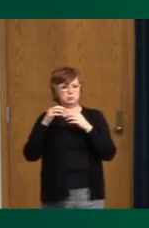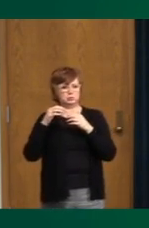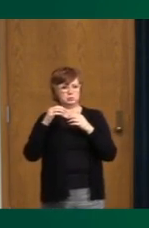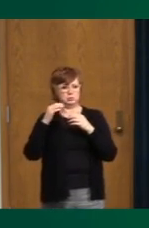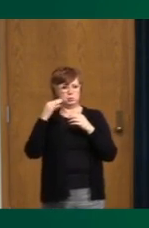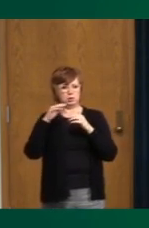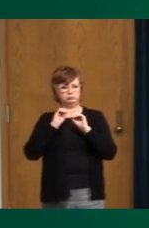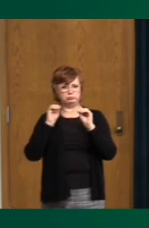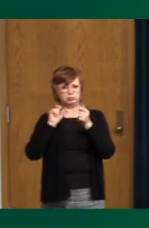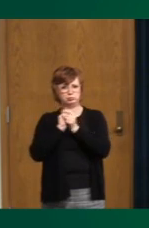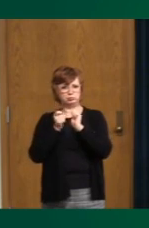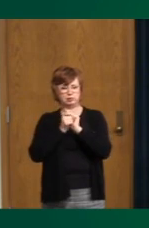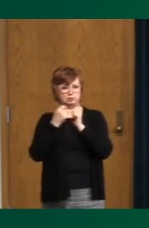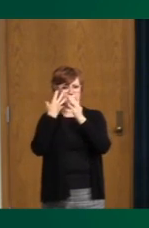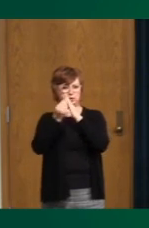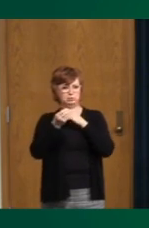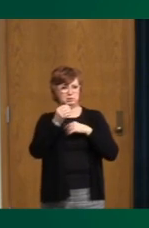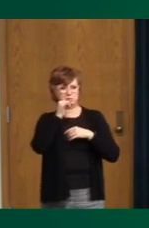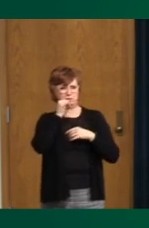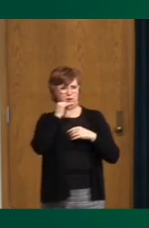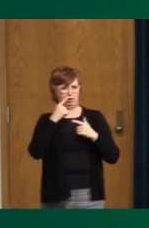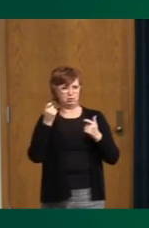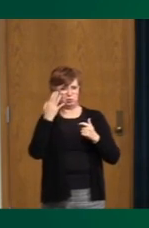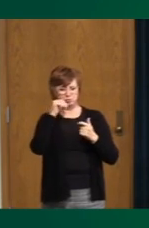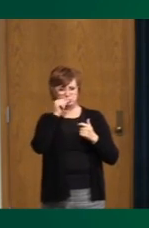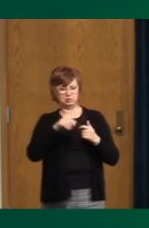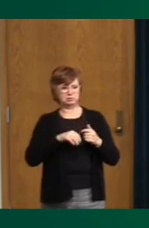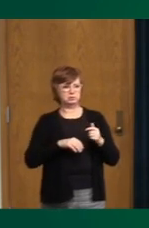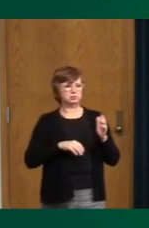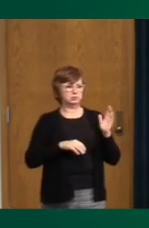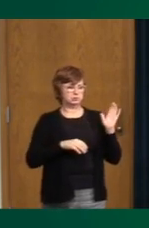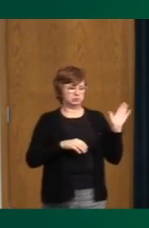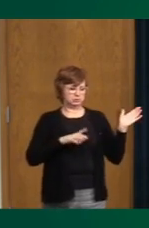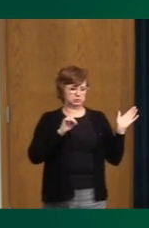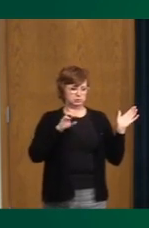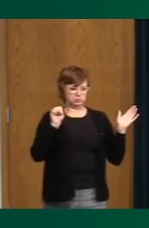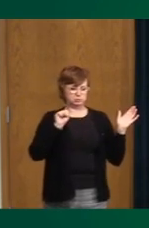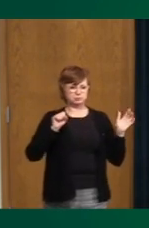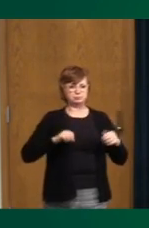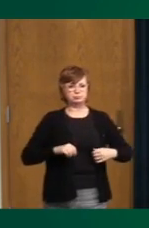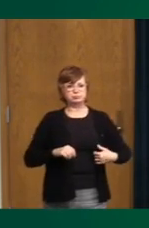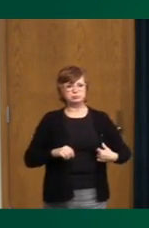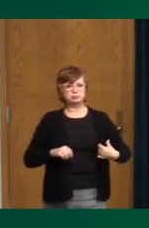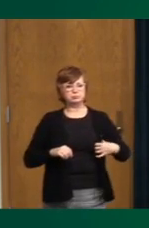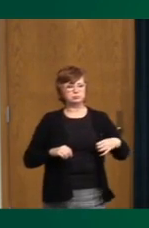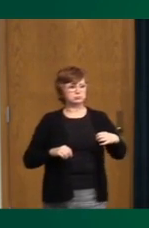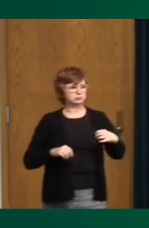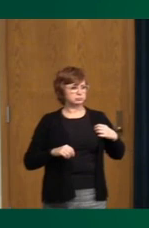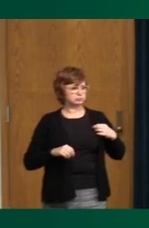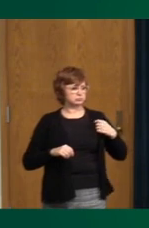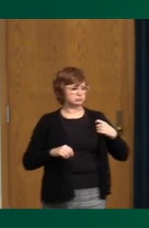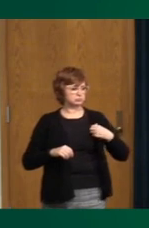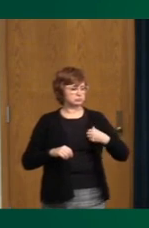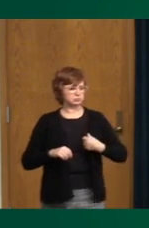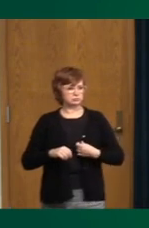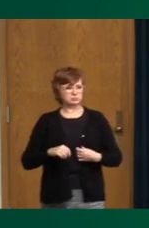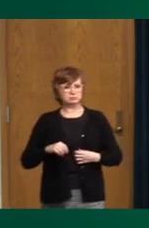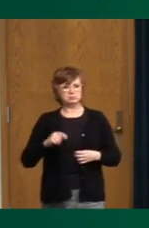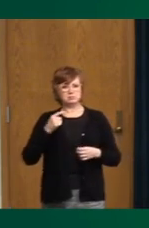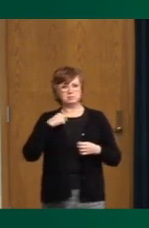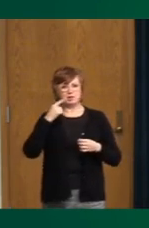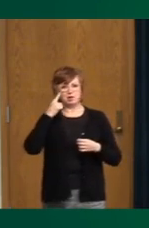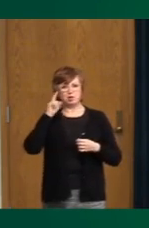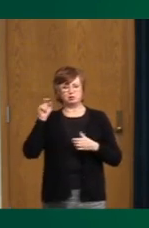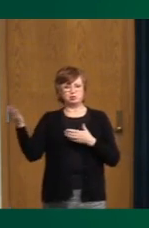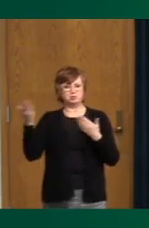in those areas? Yeah, so I was thinking of bringing a pool noodle, actually, a 2-meter pool noodle, but then I thought